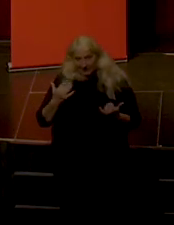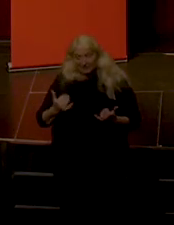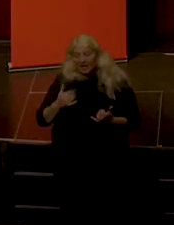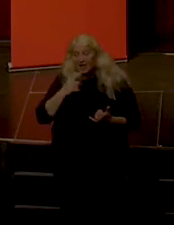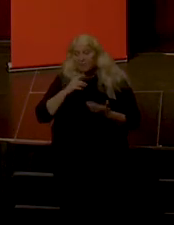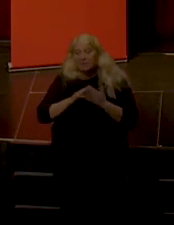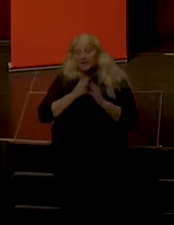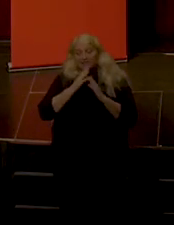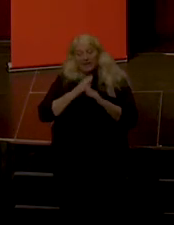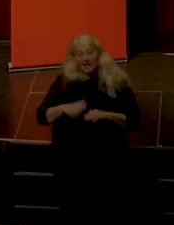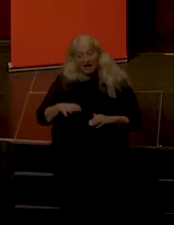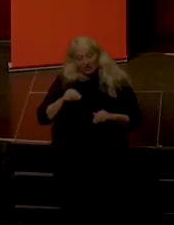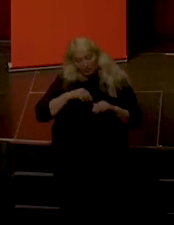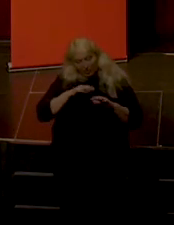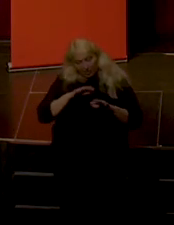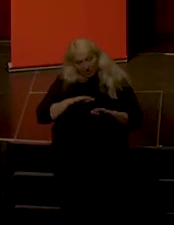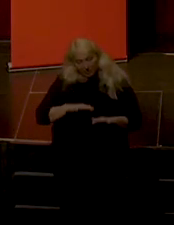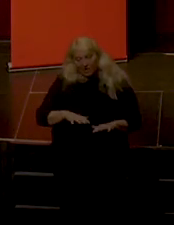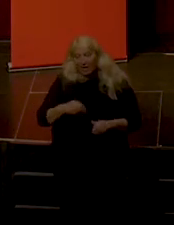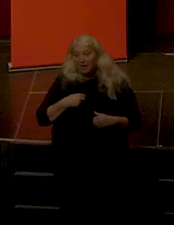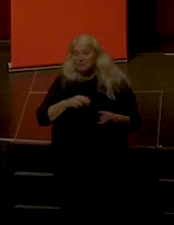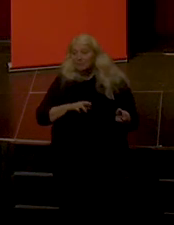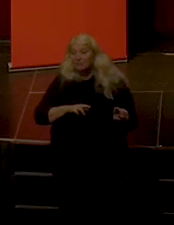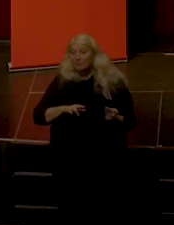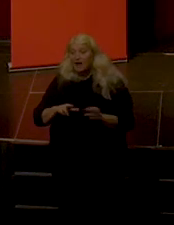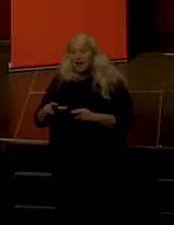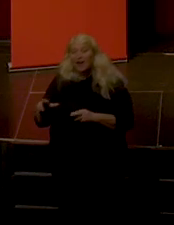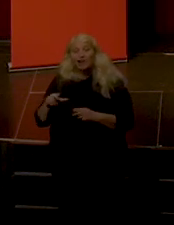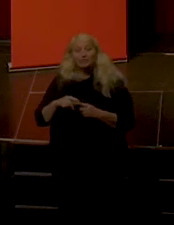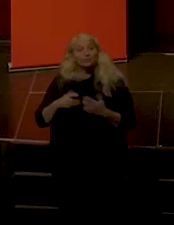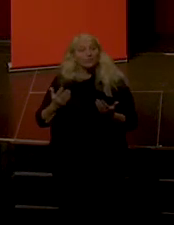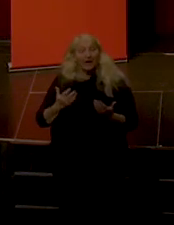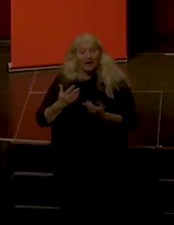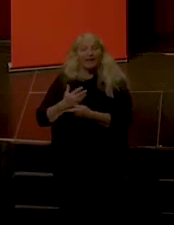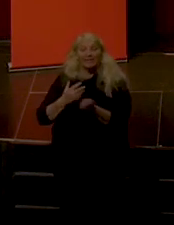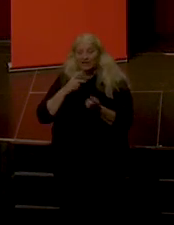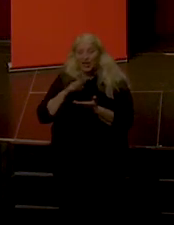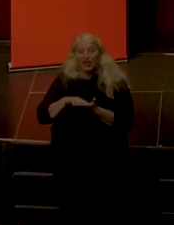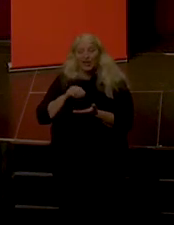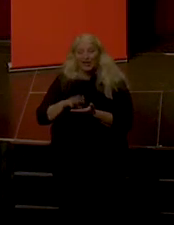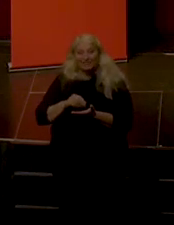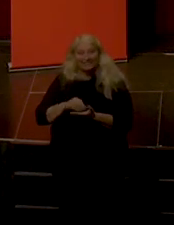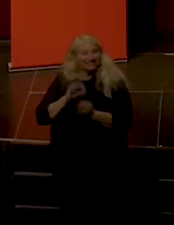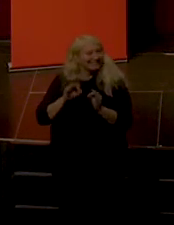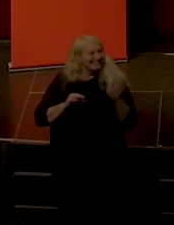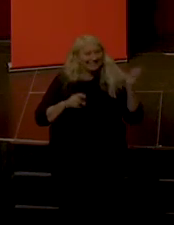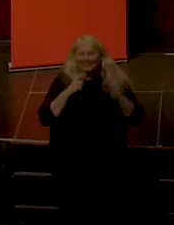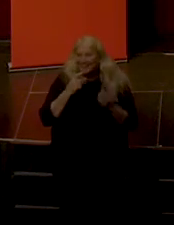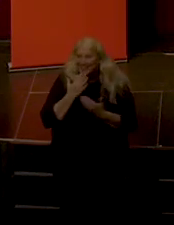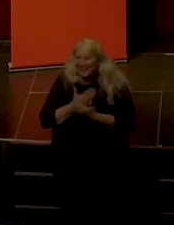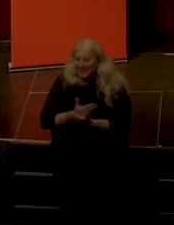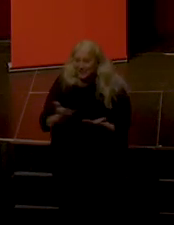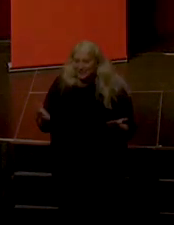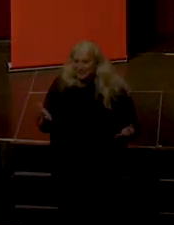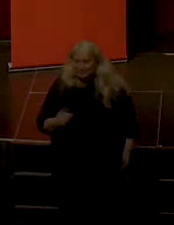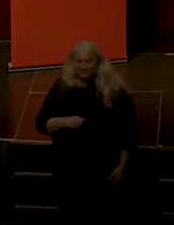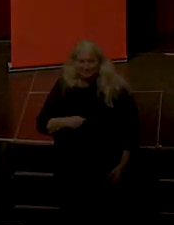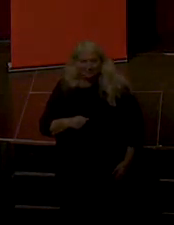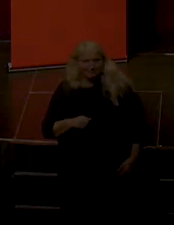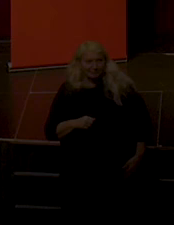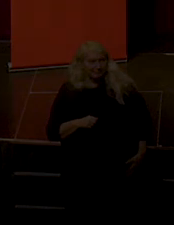Peaceful and calm, I'm ready to learn. Thank you, everybody.